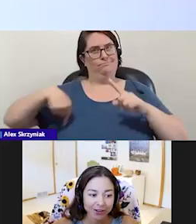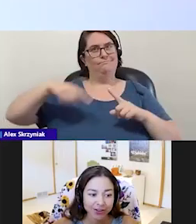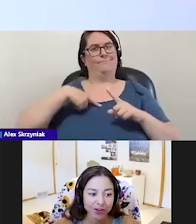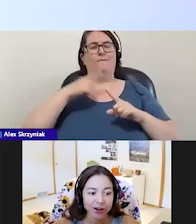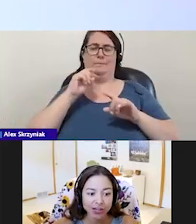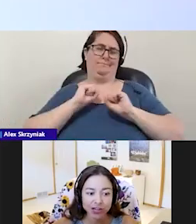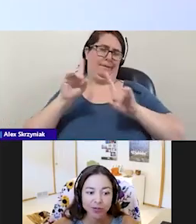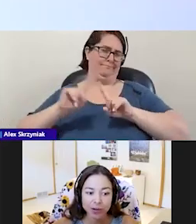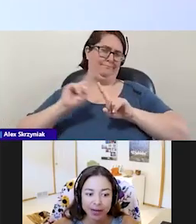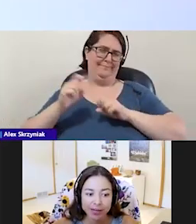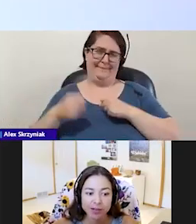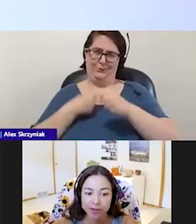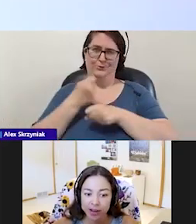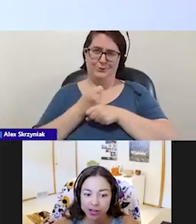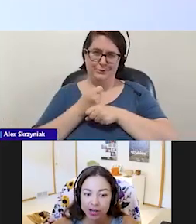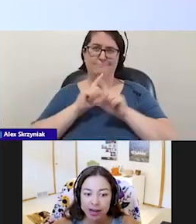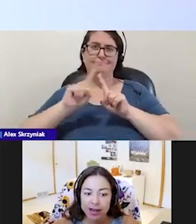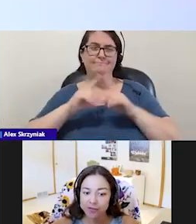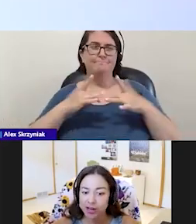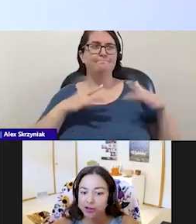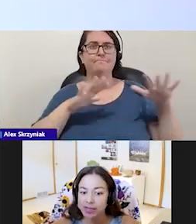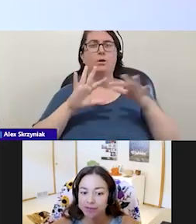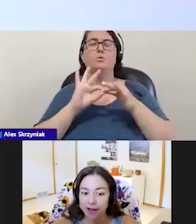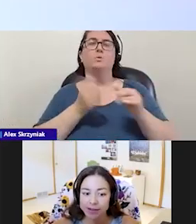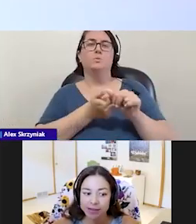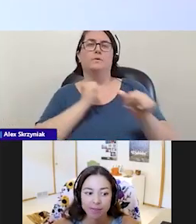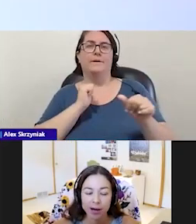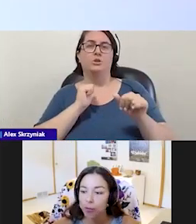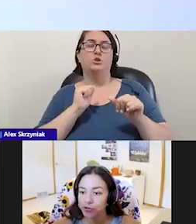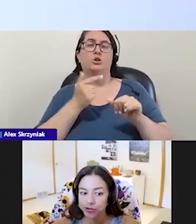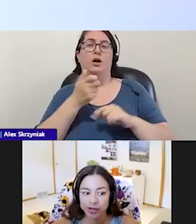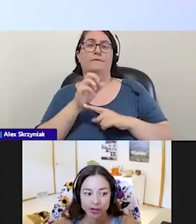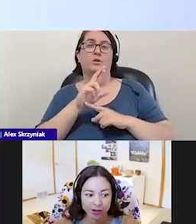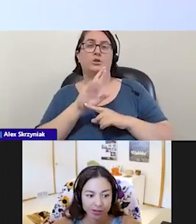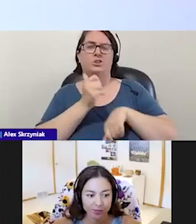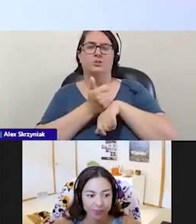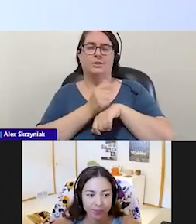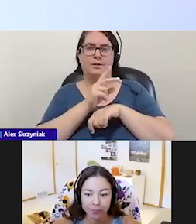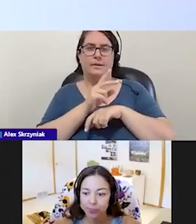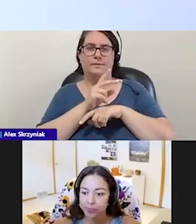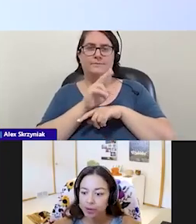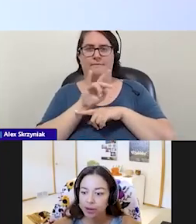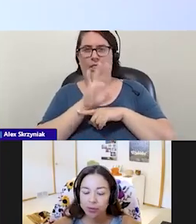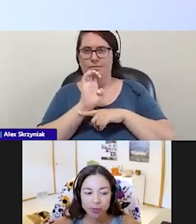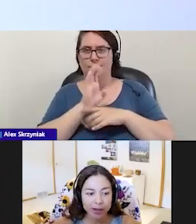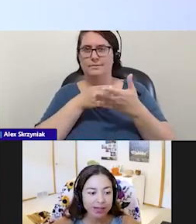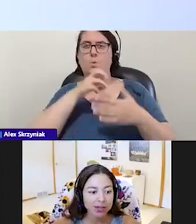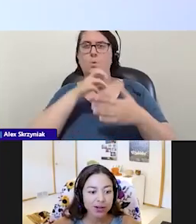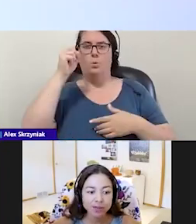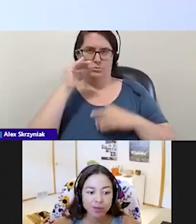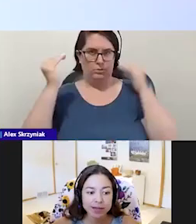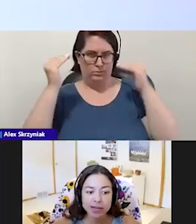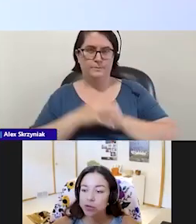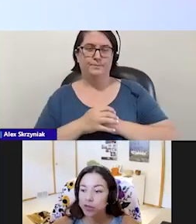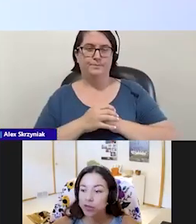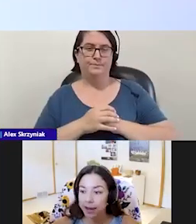many years on initiatives related to the prevention of gender-based violence among older adults. We would like to start